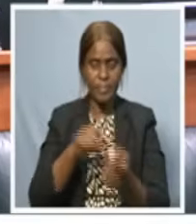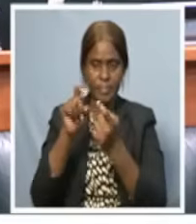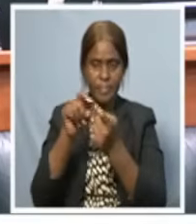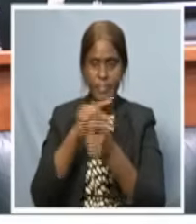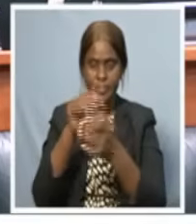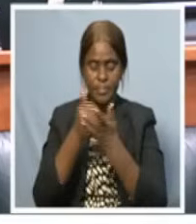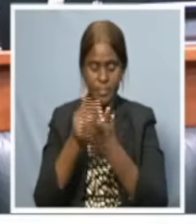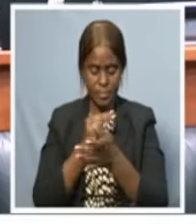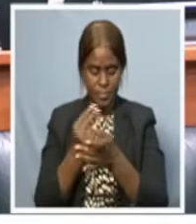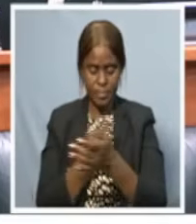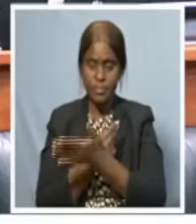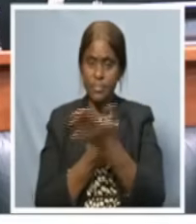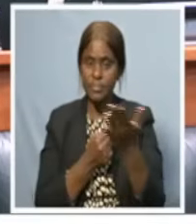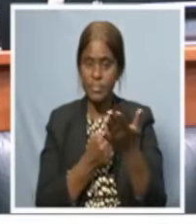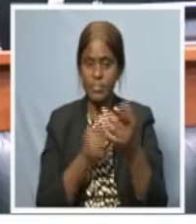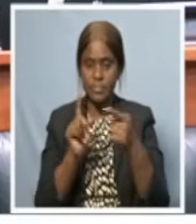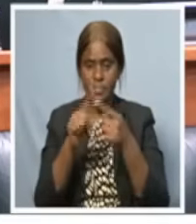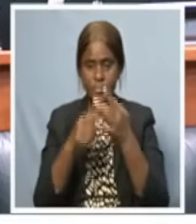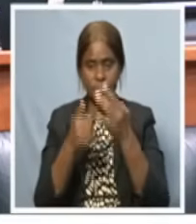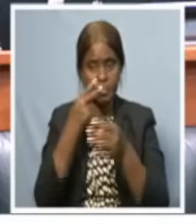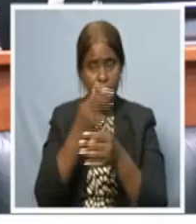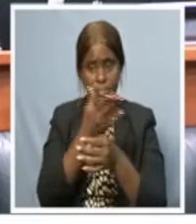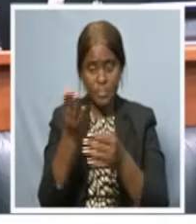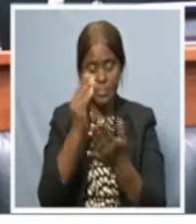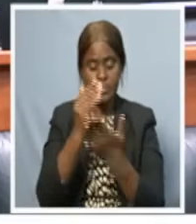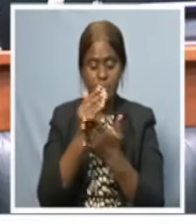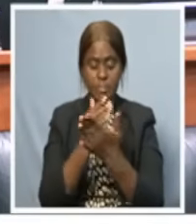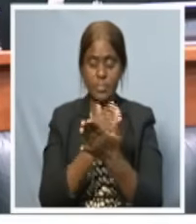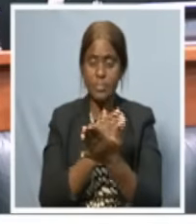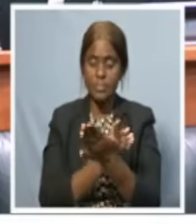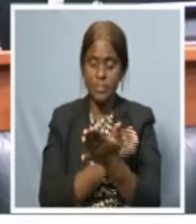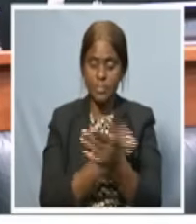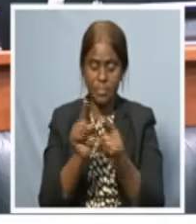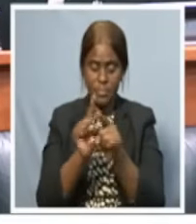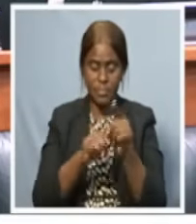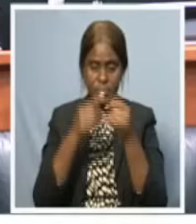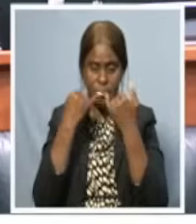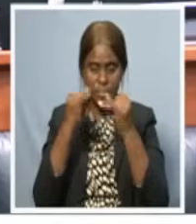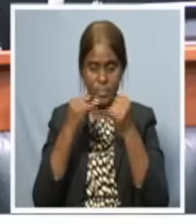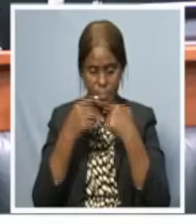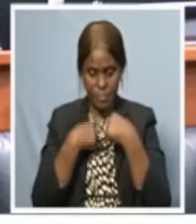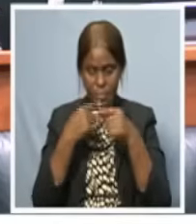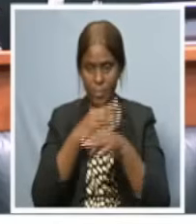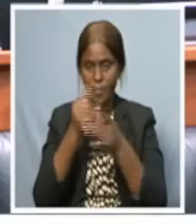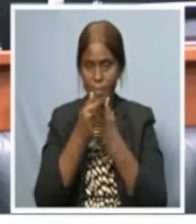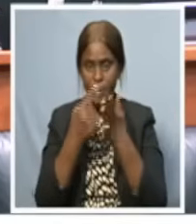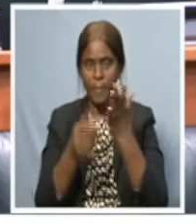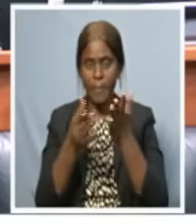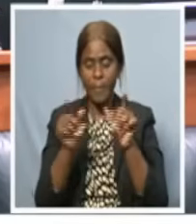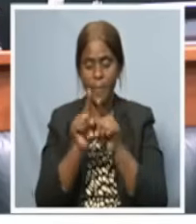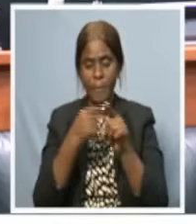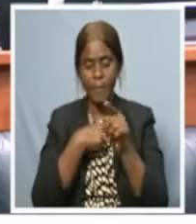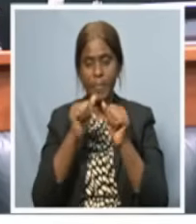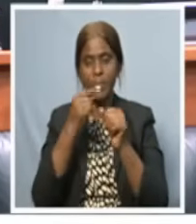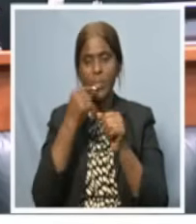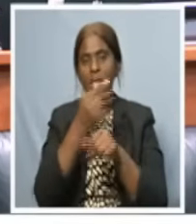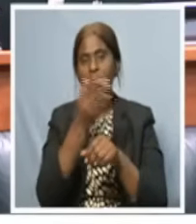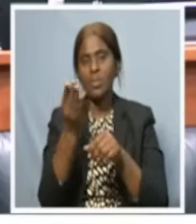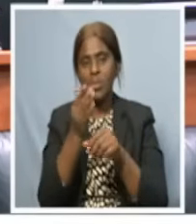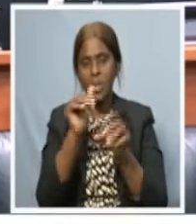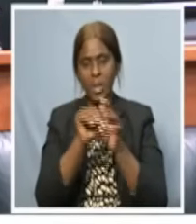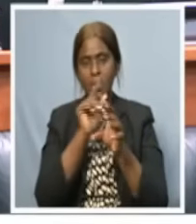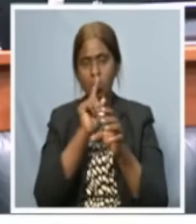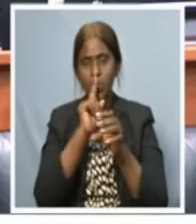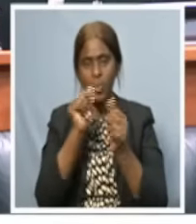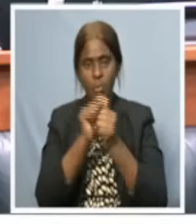challenged all of us to look at that list and tell me the flaws. But I can tell you,